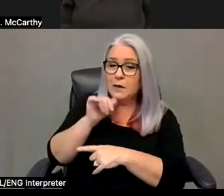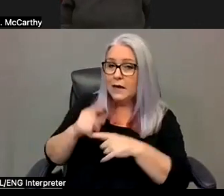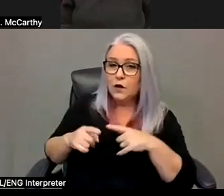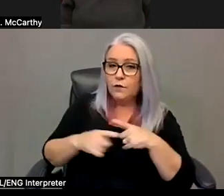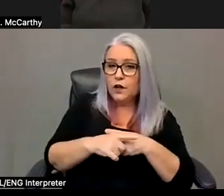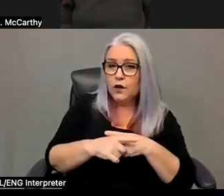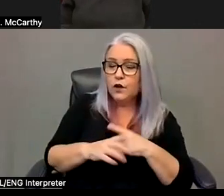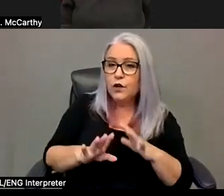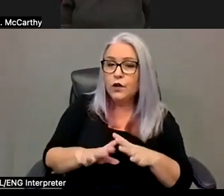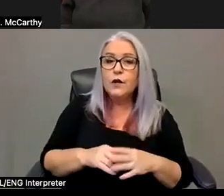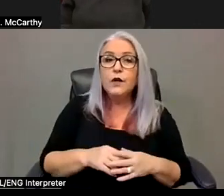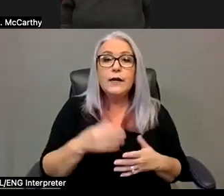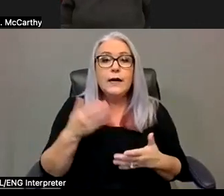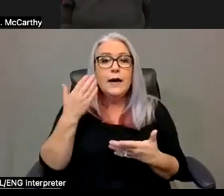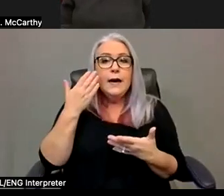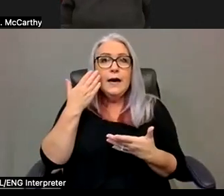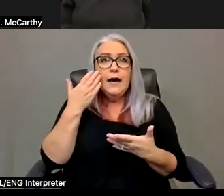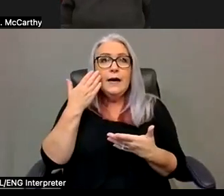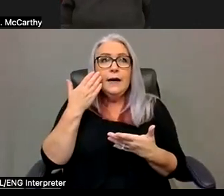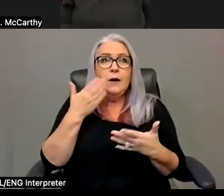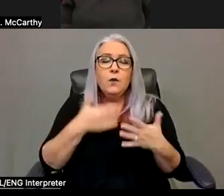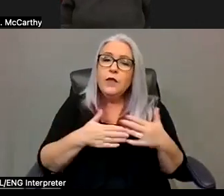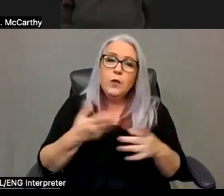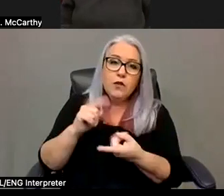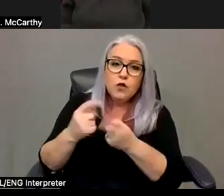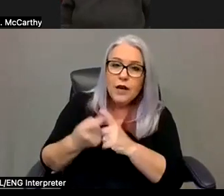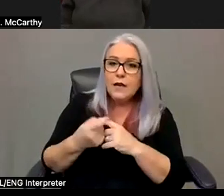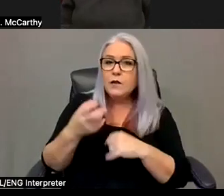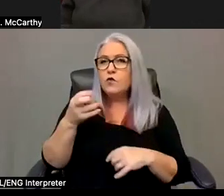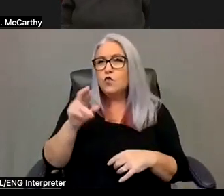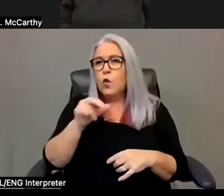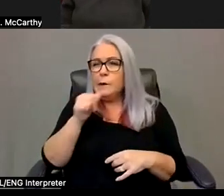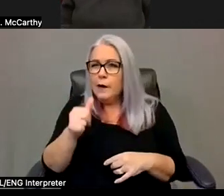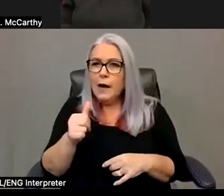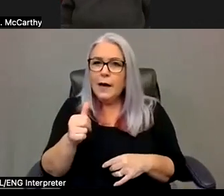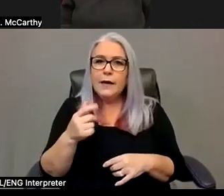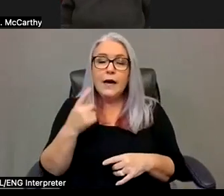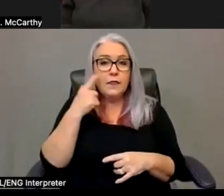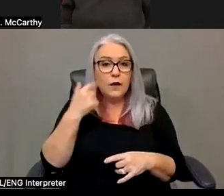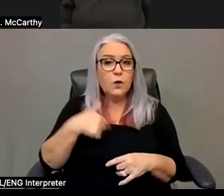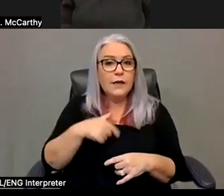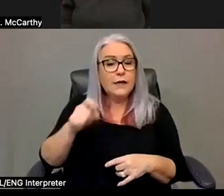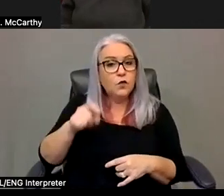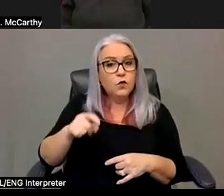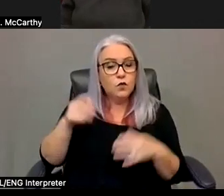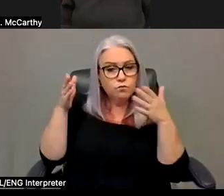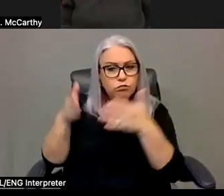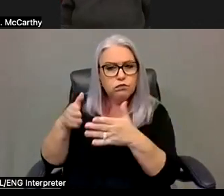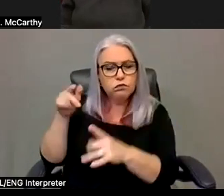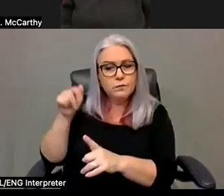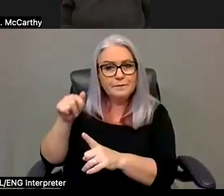Whether or not we change what's down there is going to require us to really consider what the